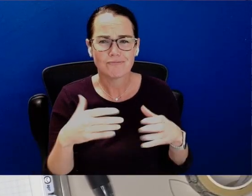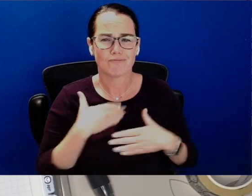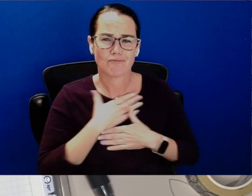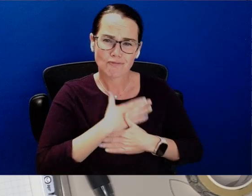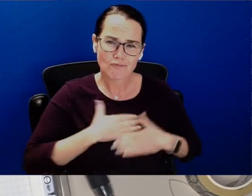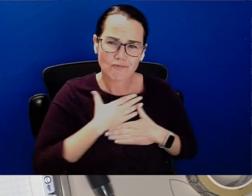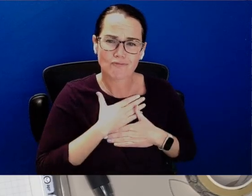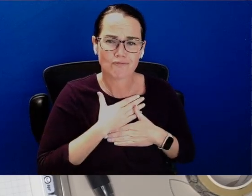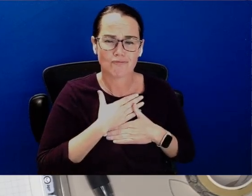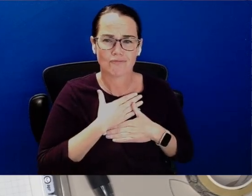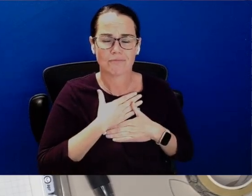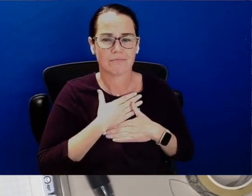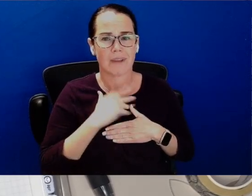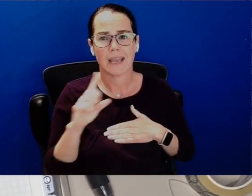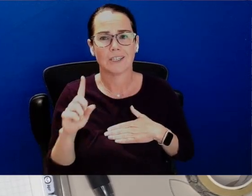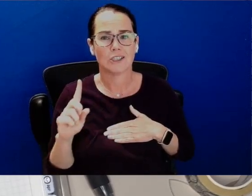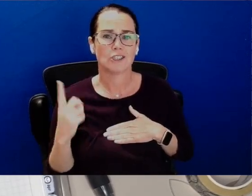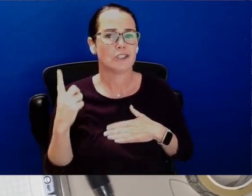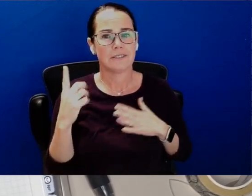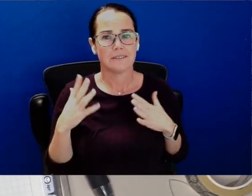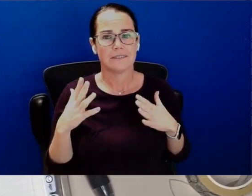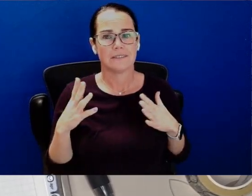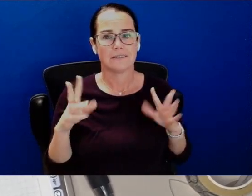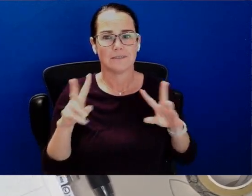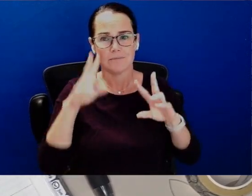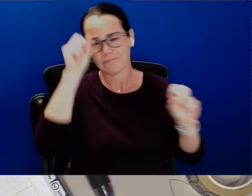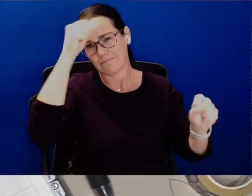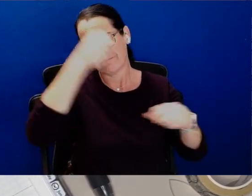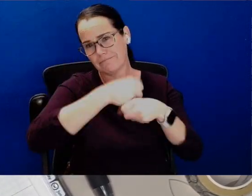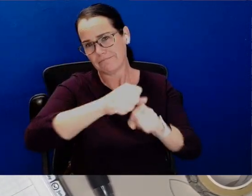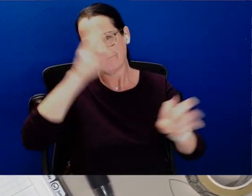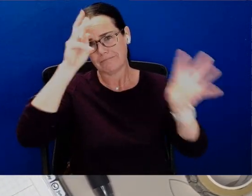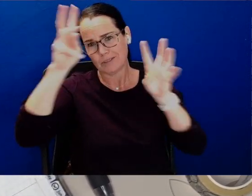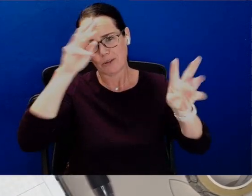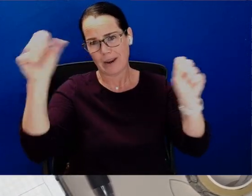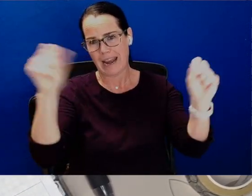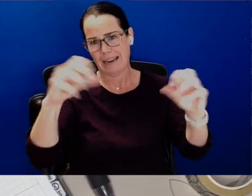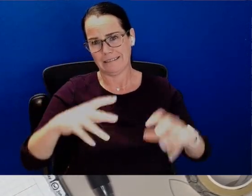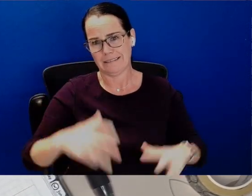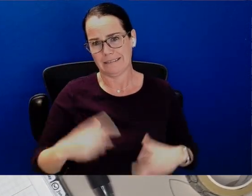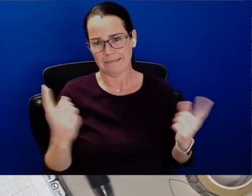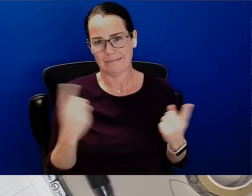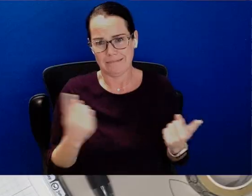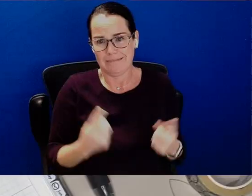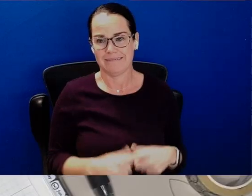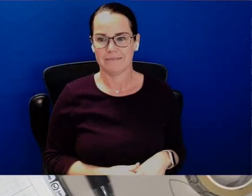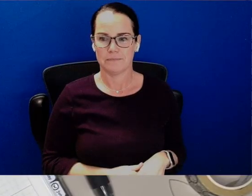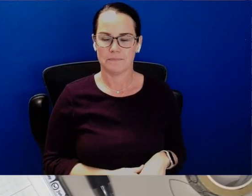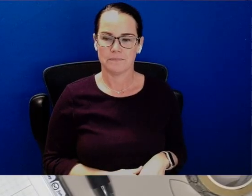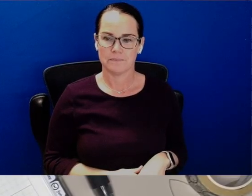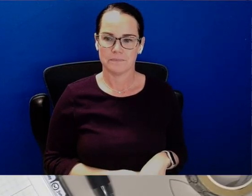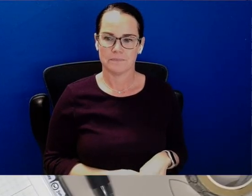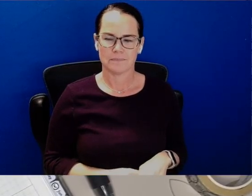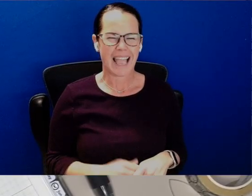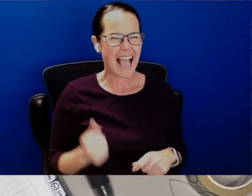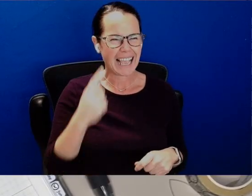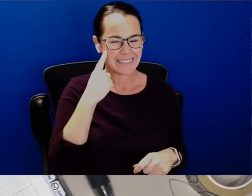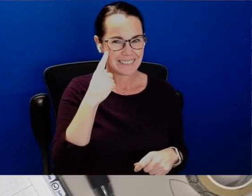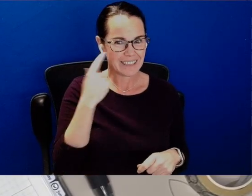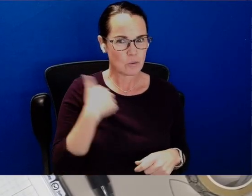fun, and just create, right? I think we're